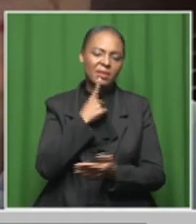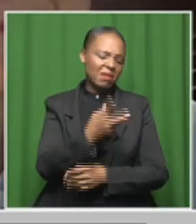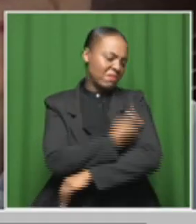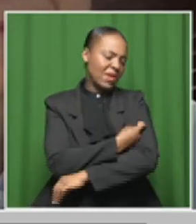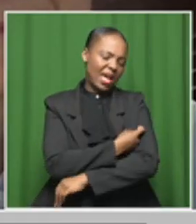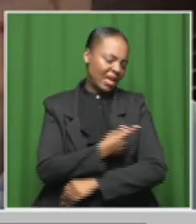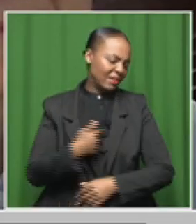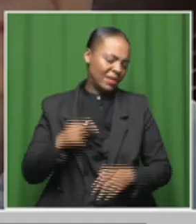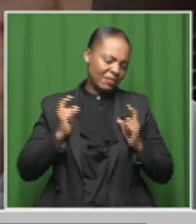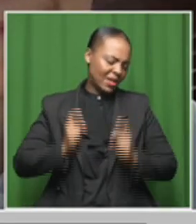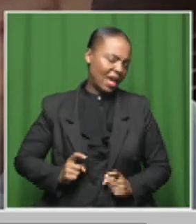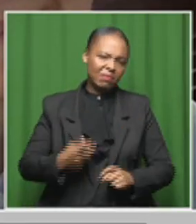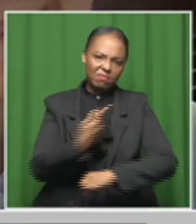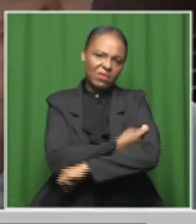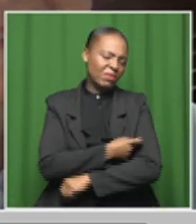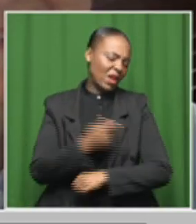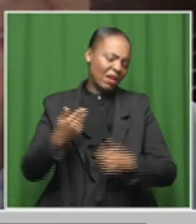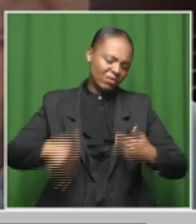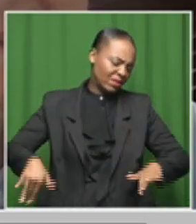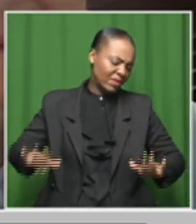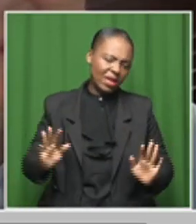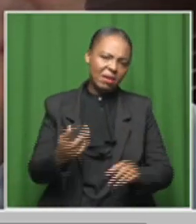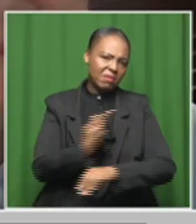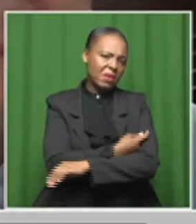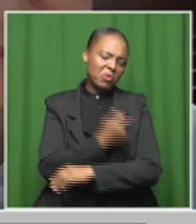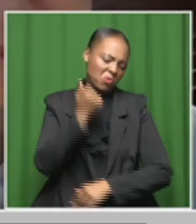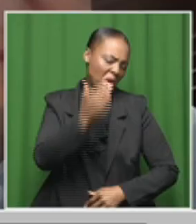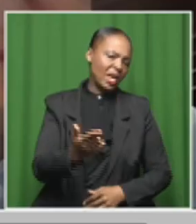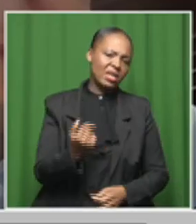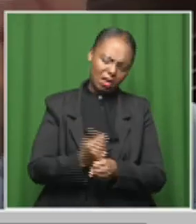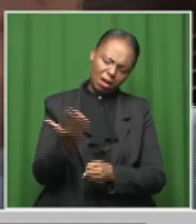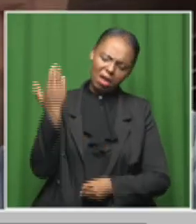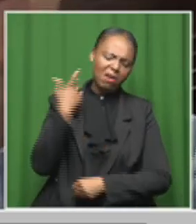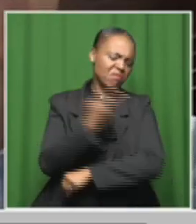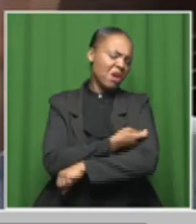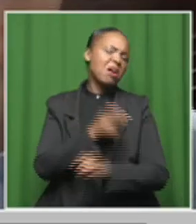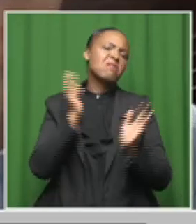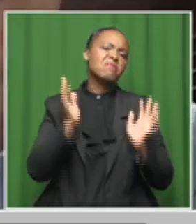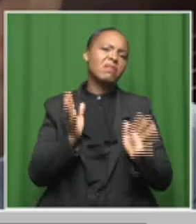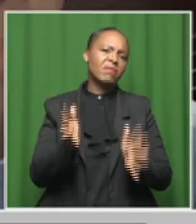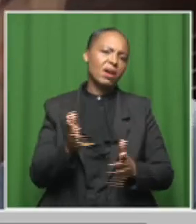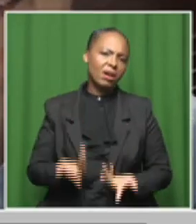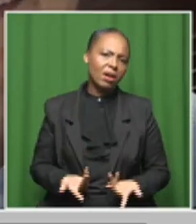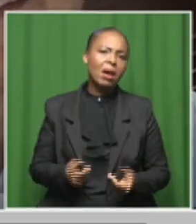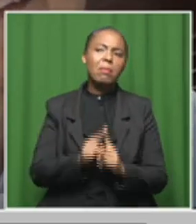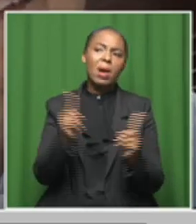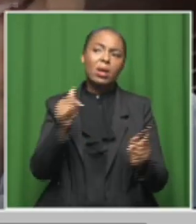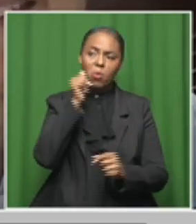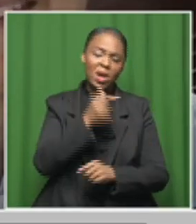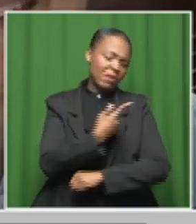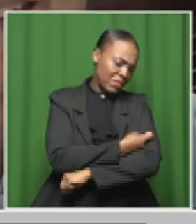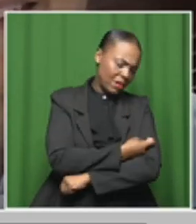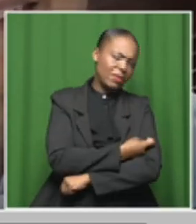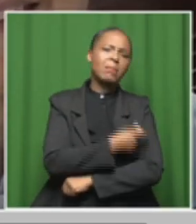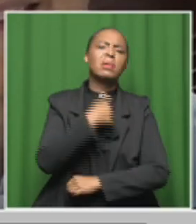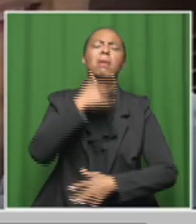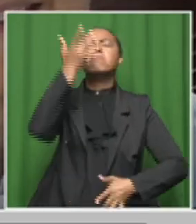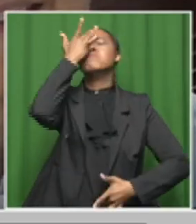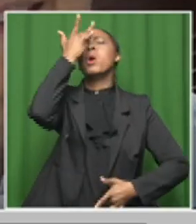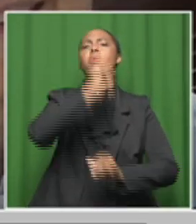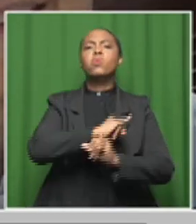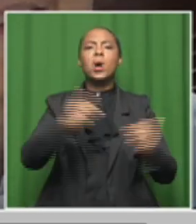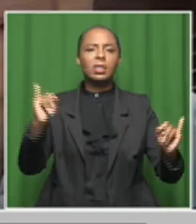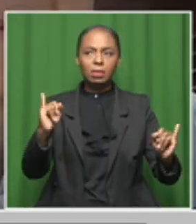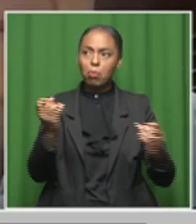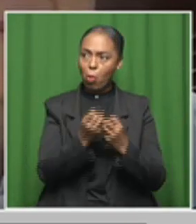of vaccines. I don't want to get it. I got it last year. And actually, when I got it, I got sick. That's one of the things I